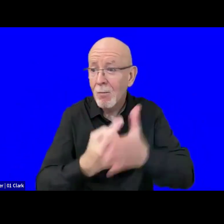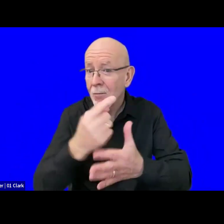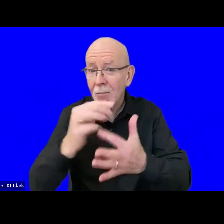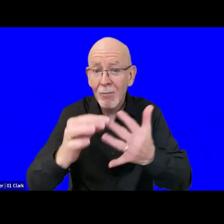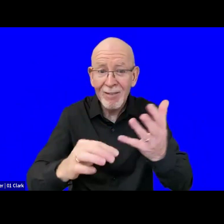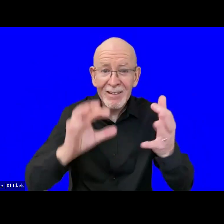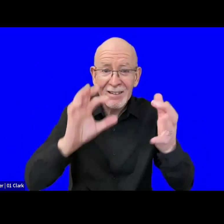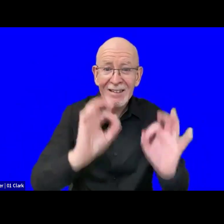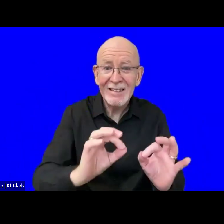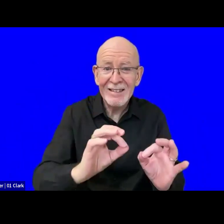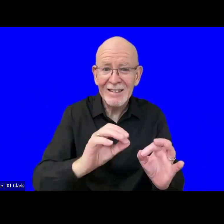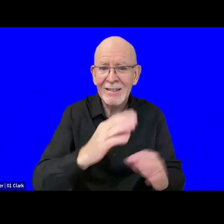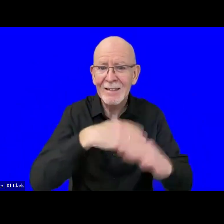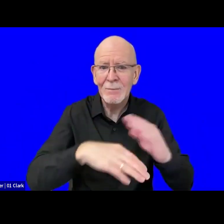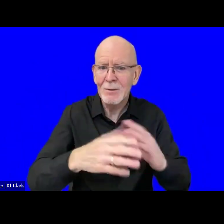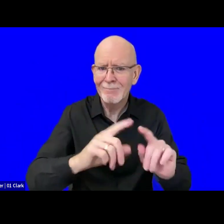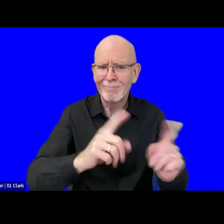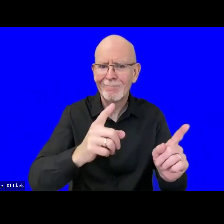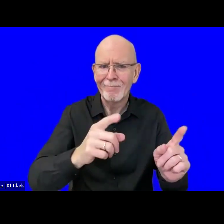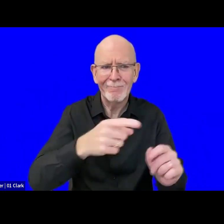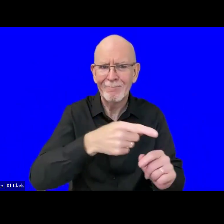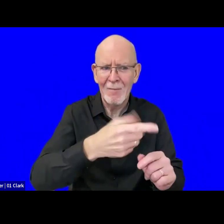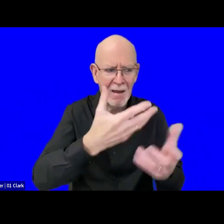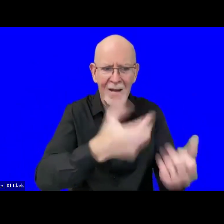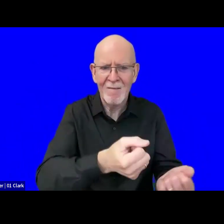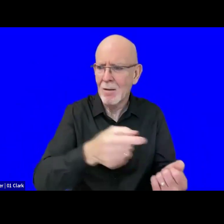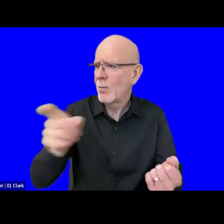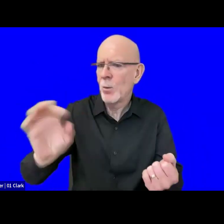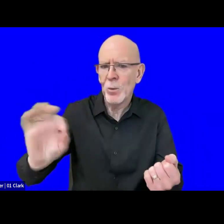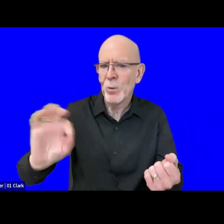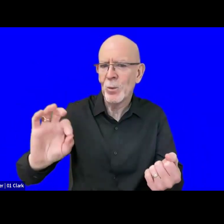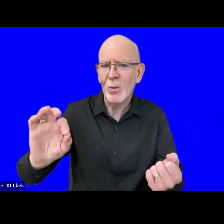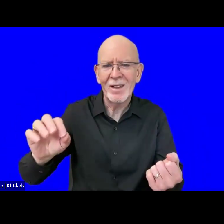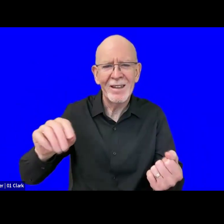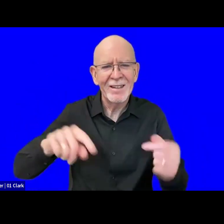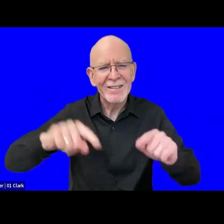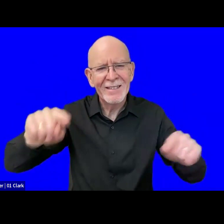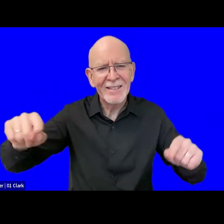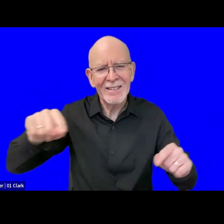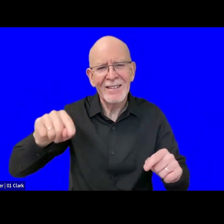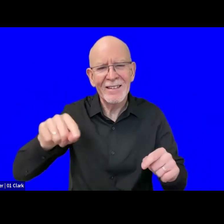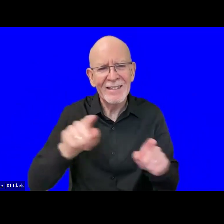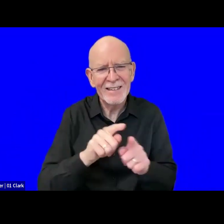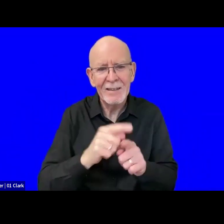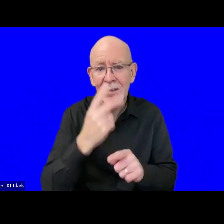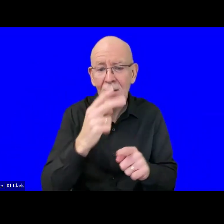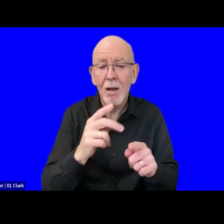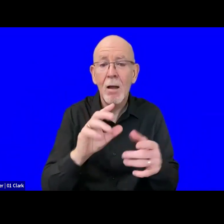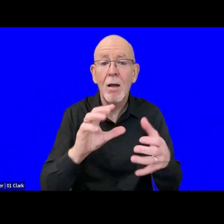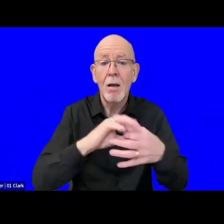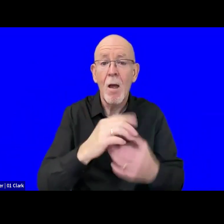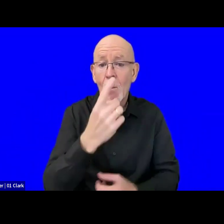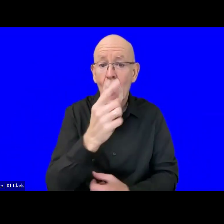household, on the level of the household for the person where the person of disability is living, but